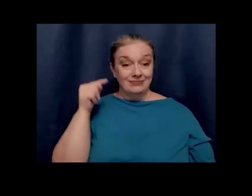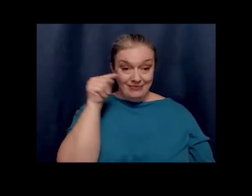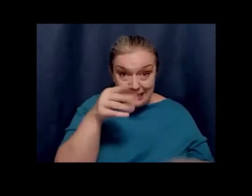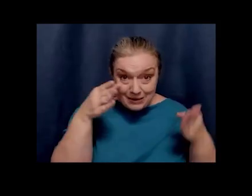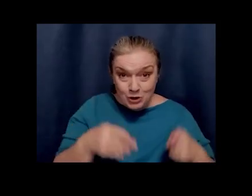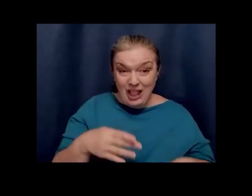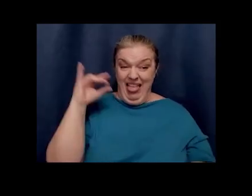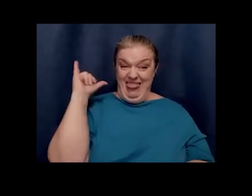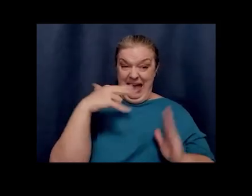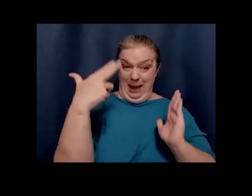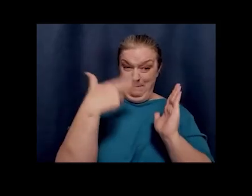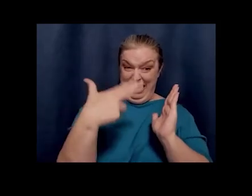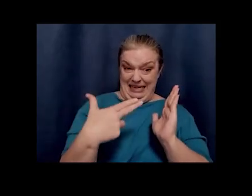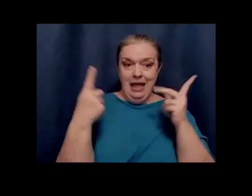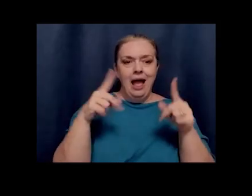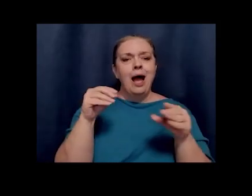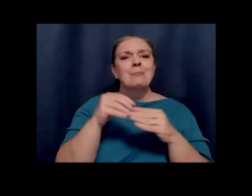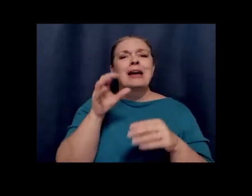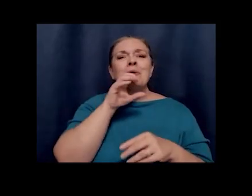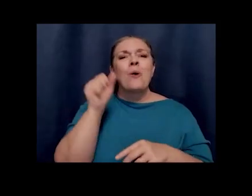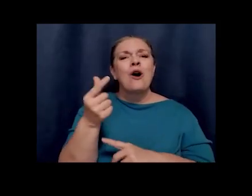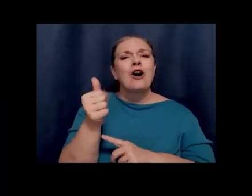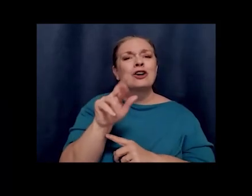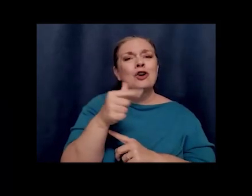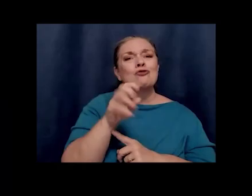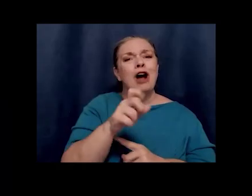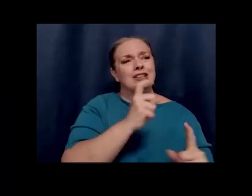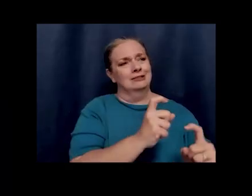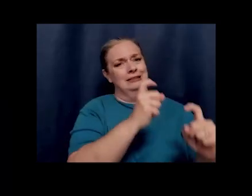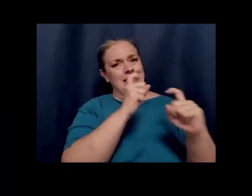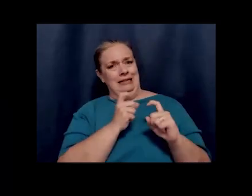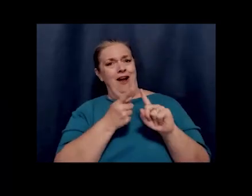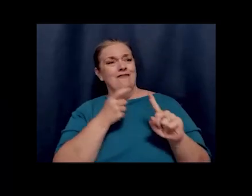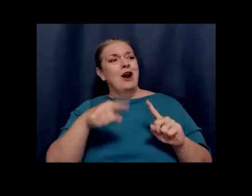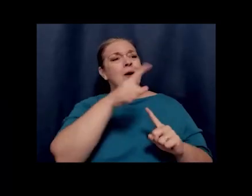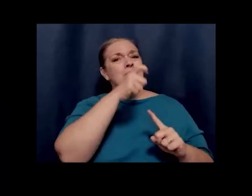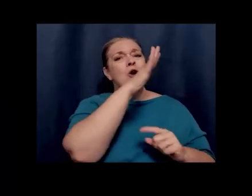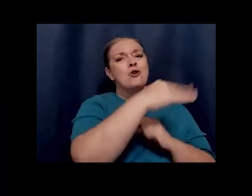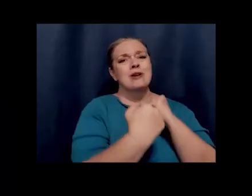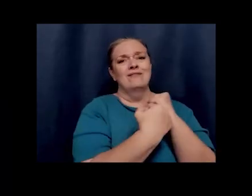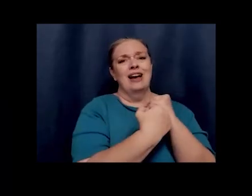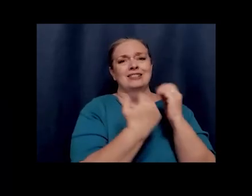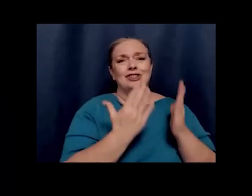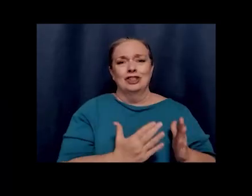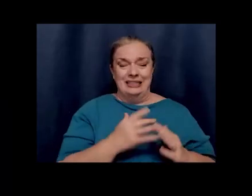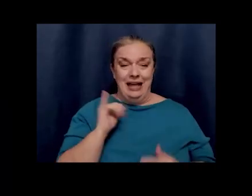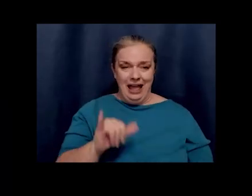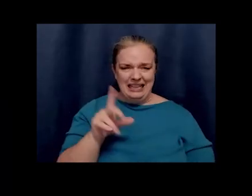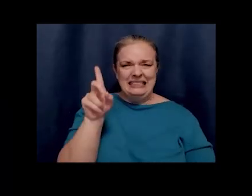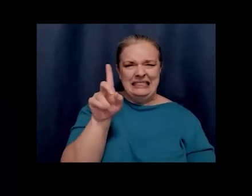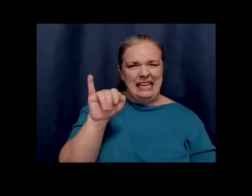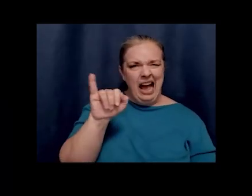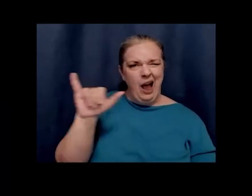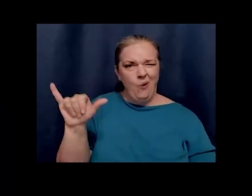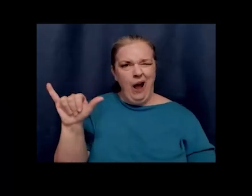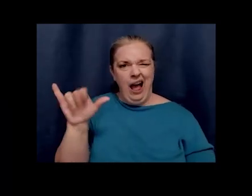painting happened in a converted garage given to him by patrons. This is a masterwork of DIY and